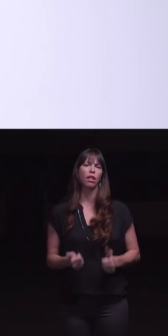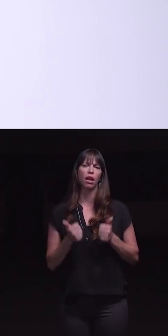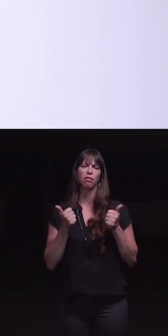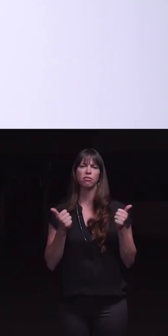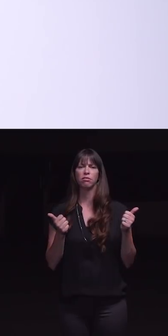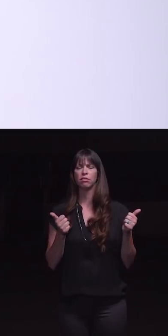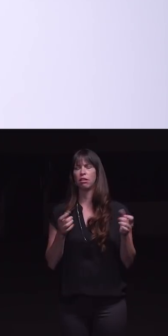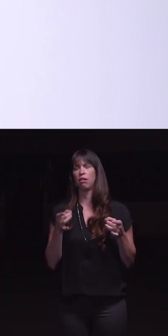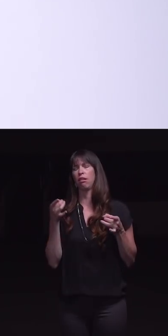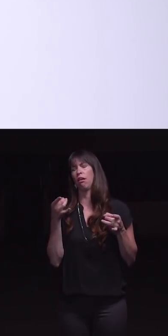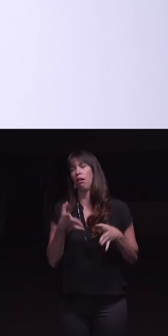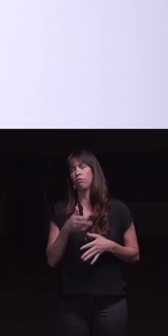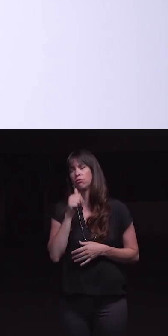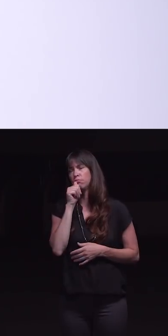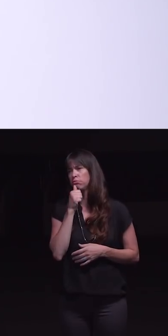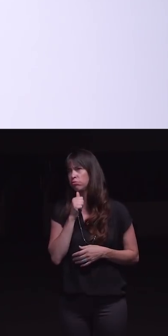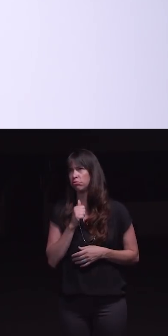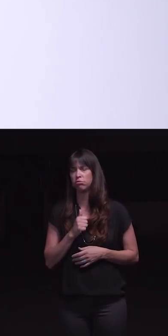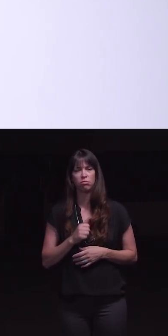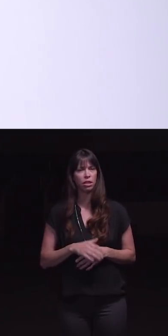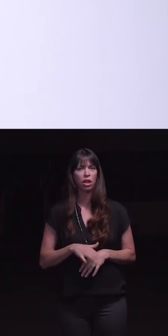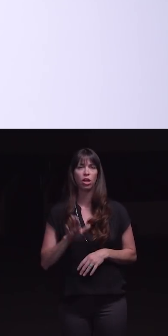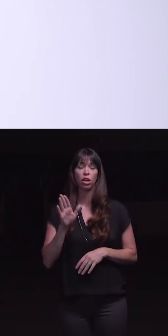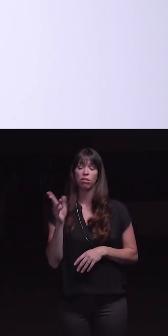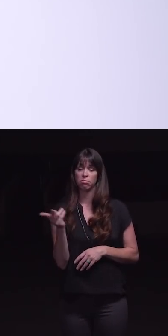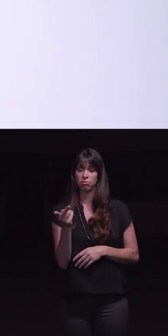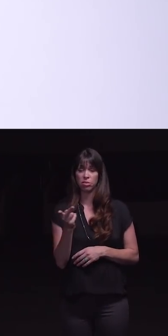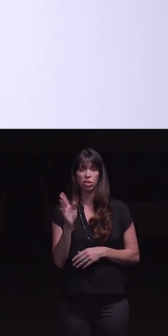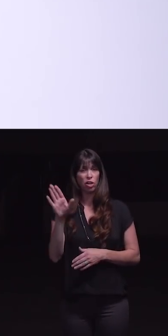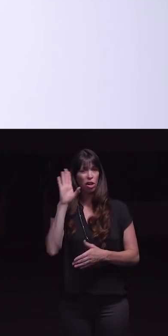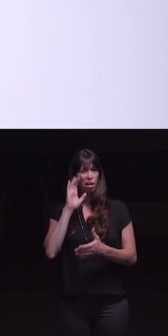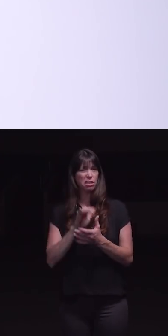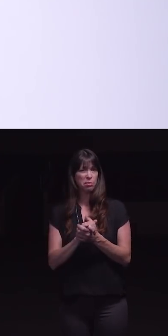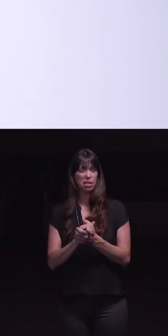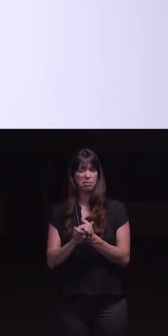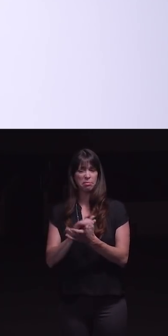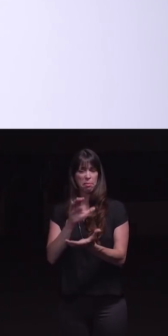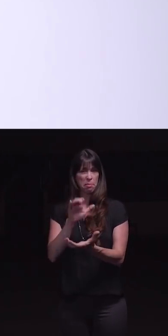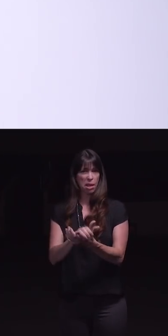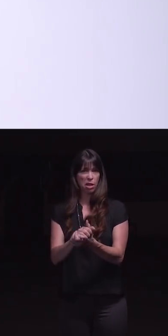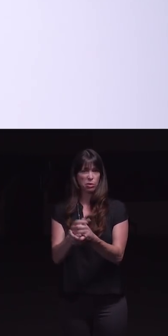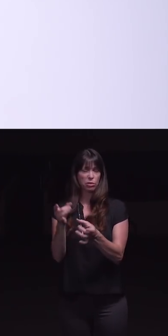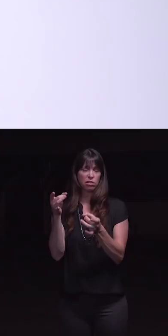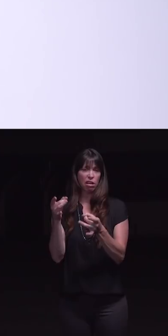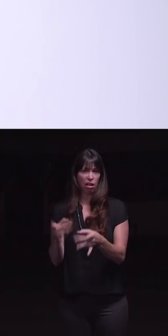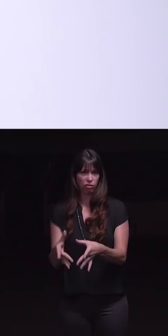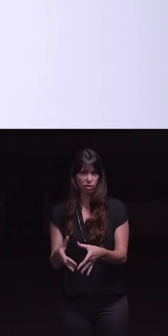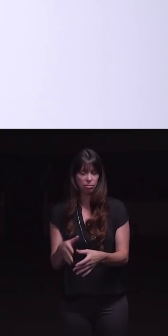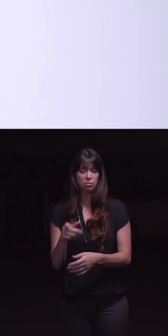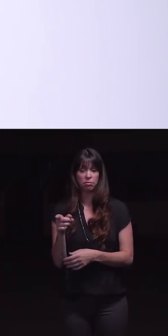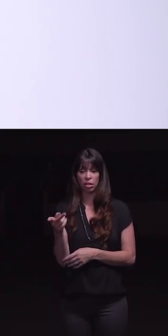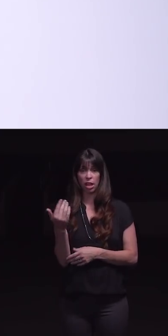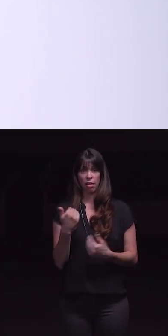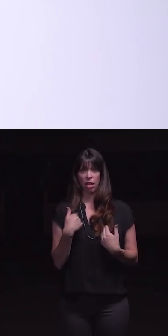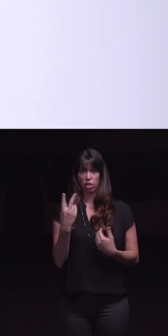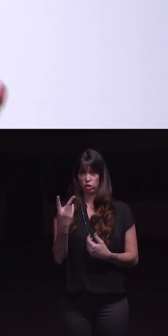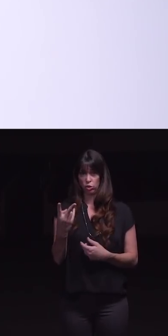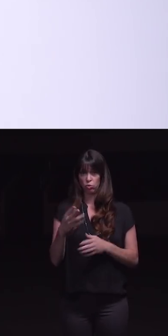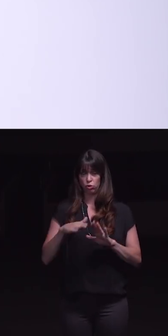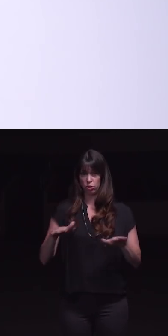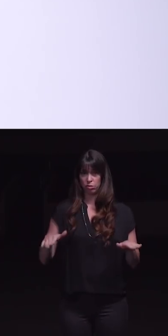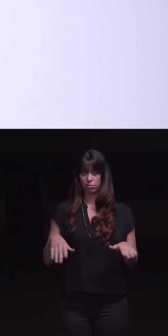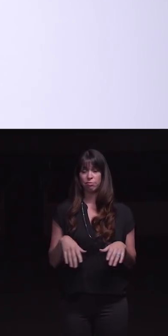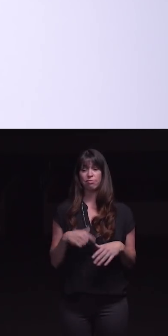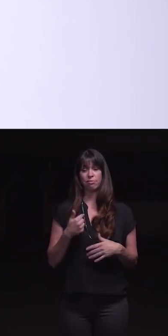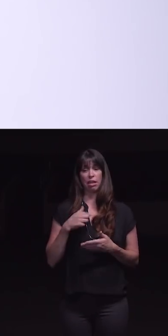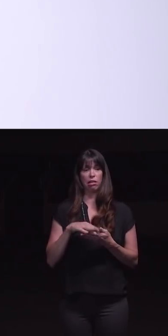was miserable. She and her husband, it was toxic, their marriage. They had two kids. I learned later,